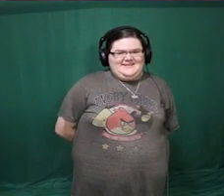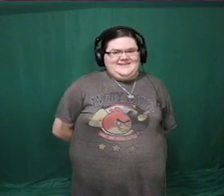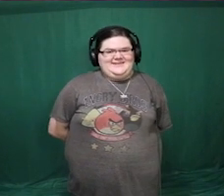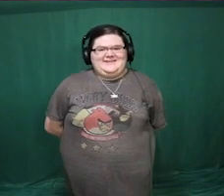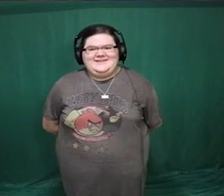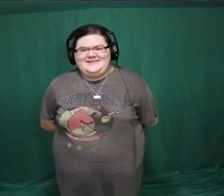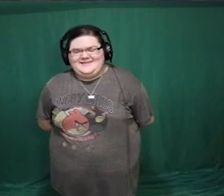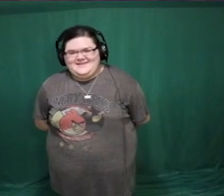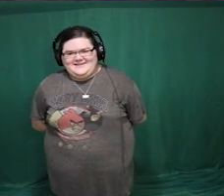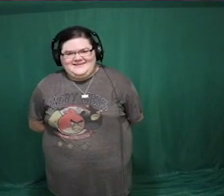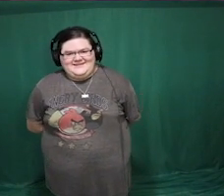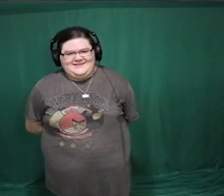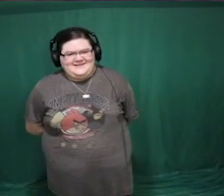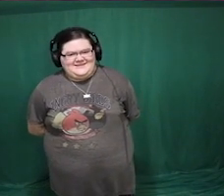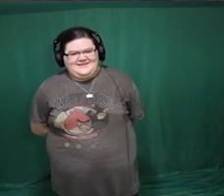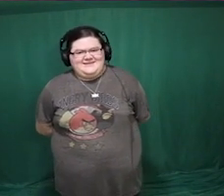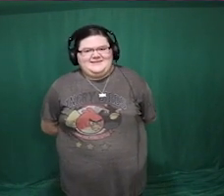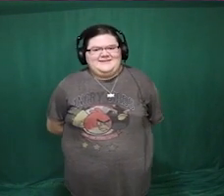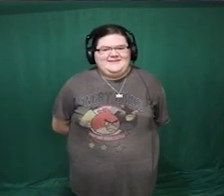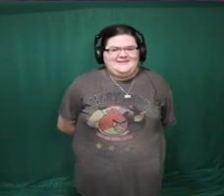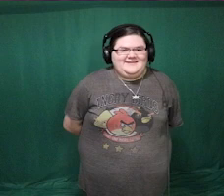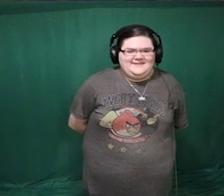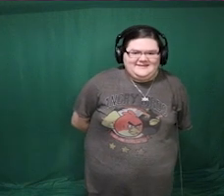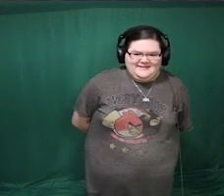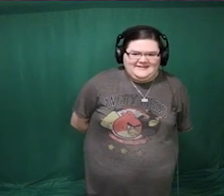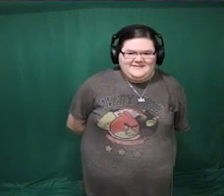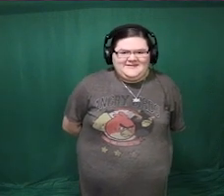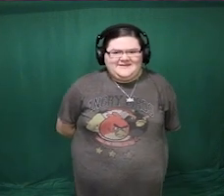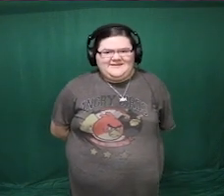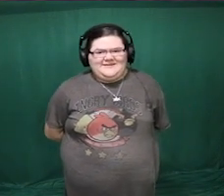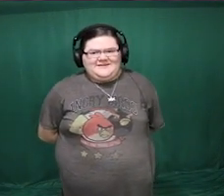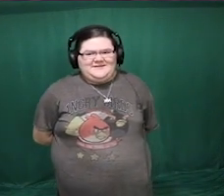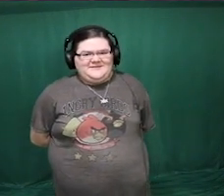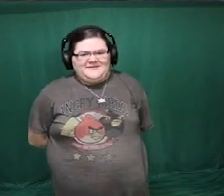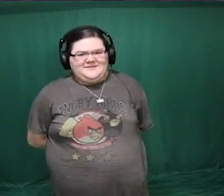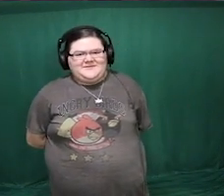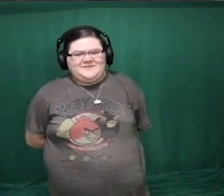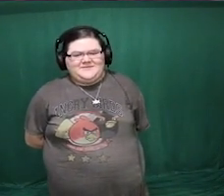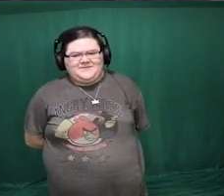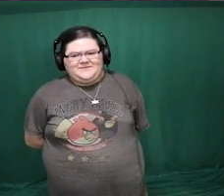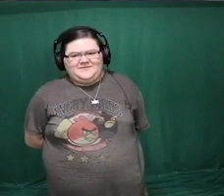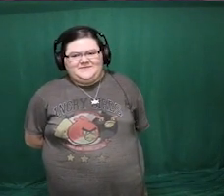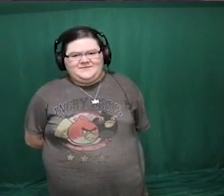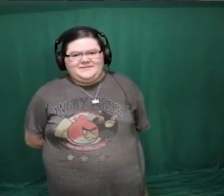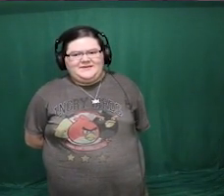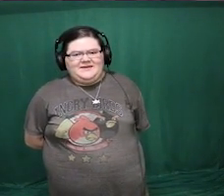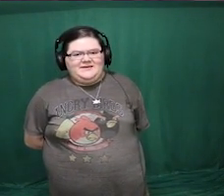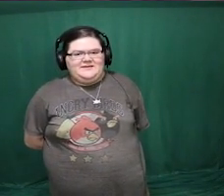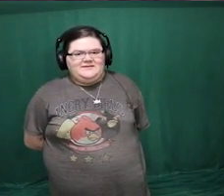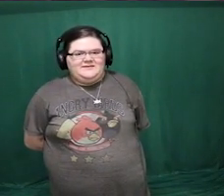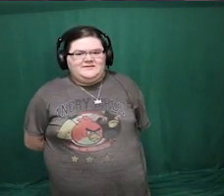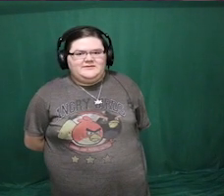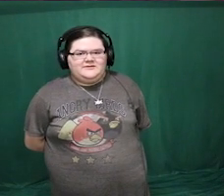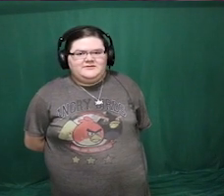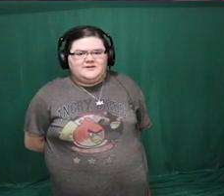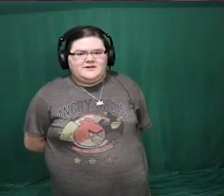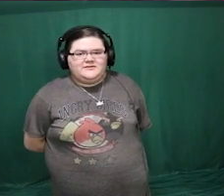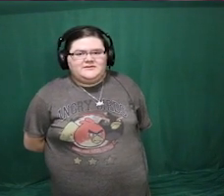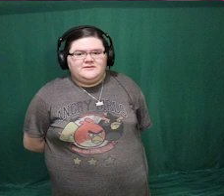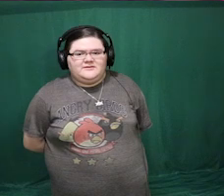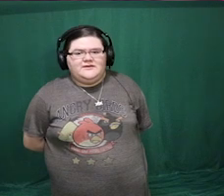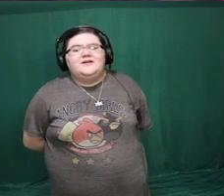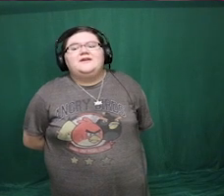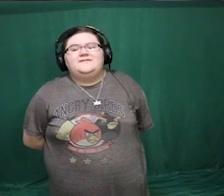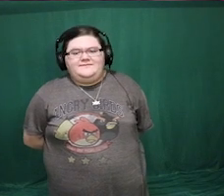Family Guy. I had that feeling that was going to happen today. I had it. Let's go! When JJ goes out, I'll throw on the last question, Toby. I'll give